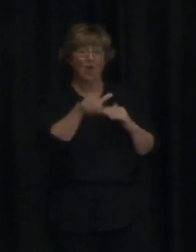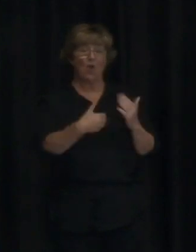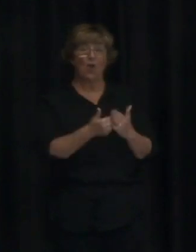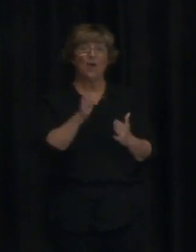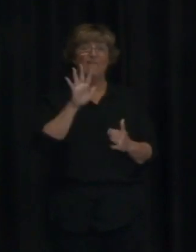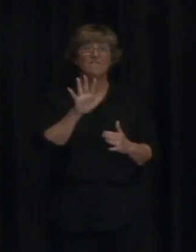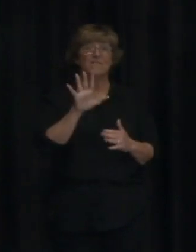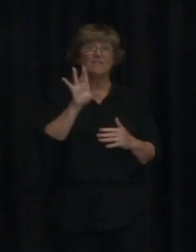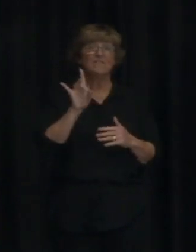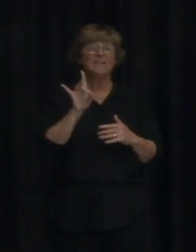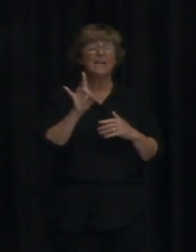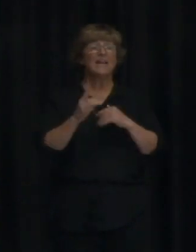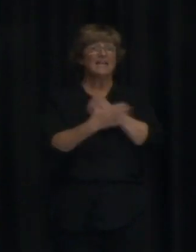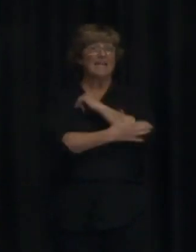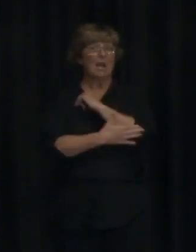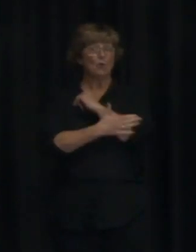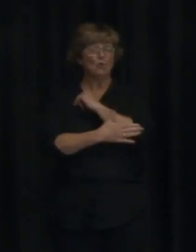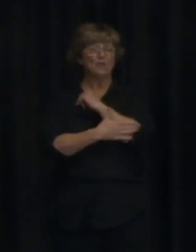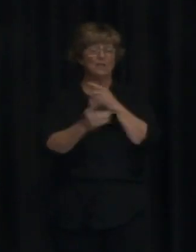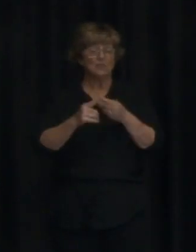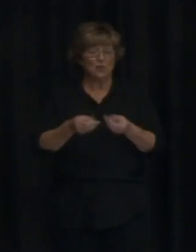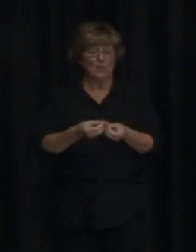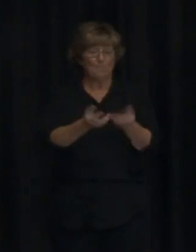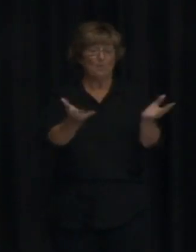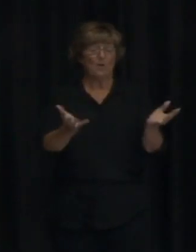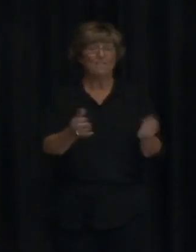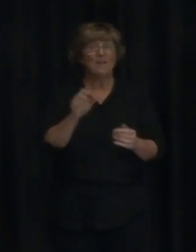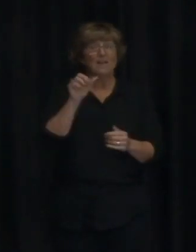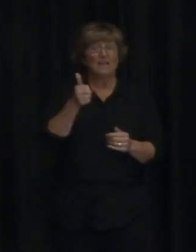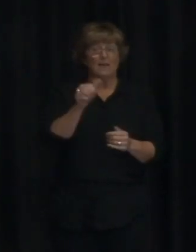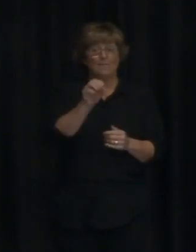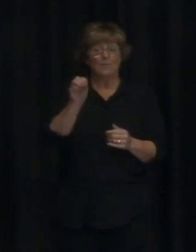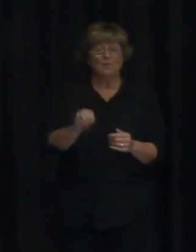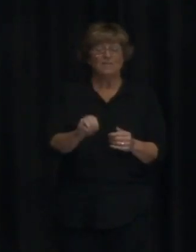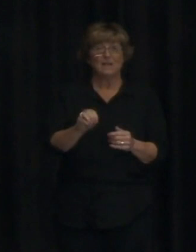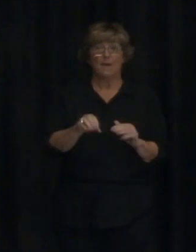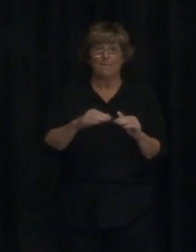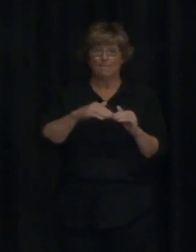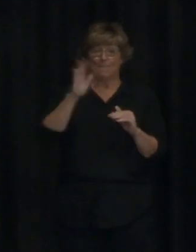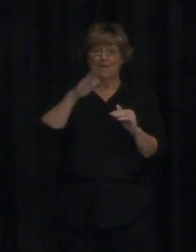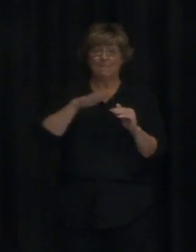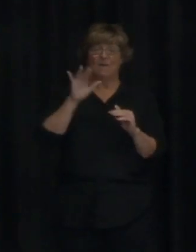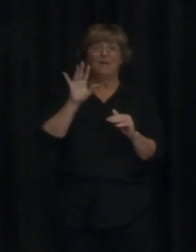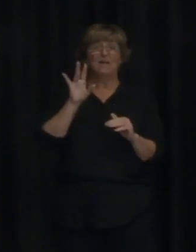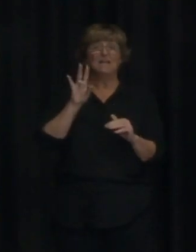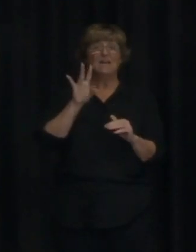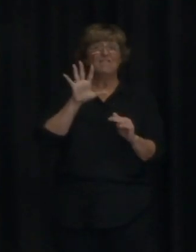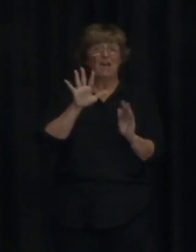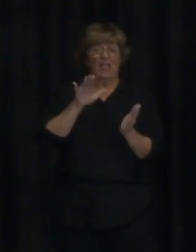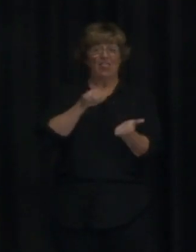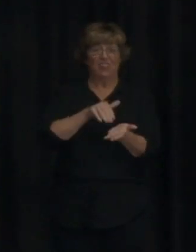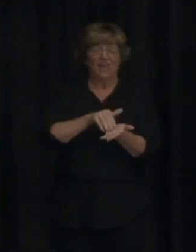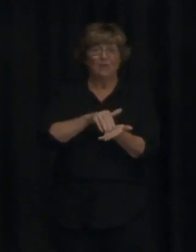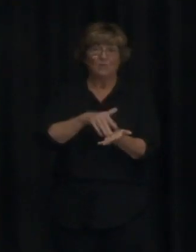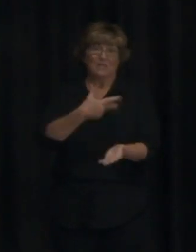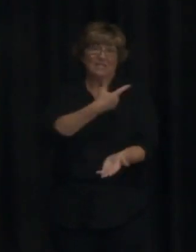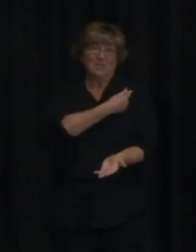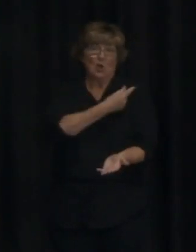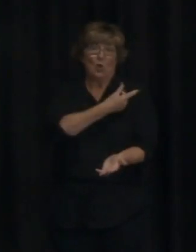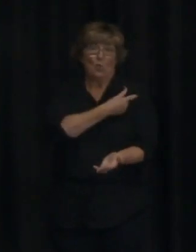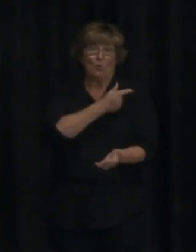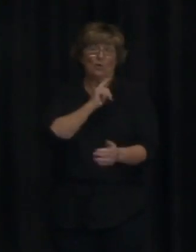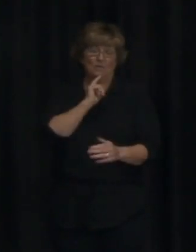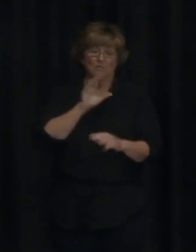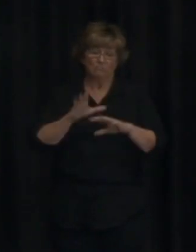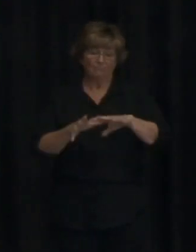58 counties to provide at least 10%, a minimum of 75,000 doses we are